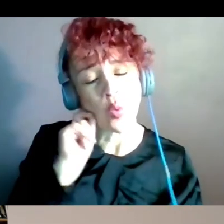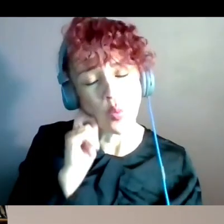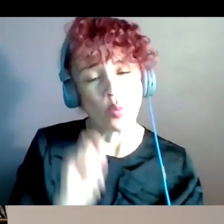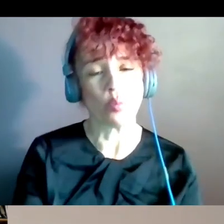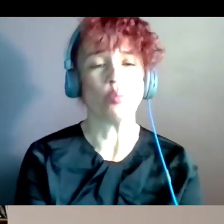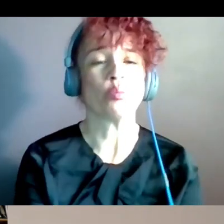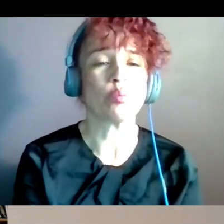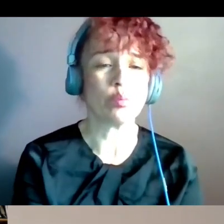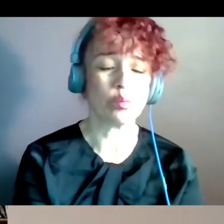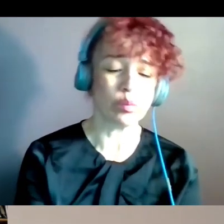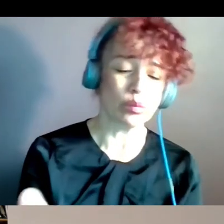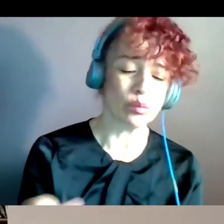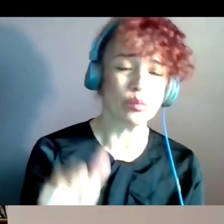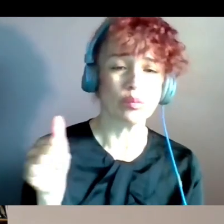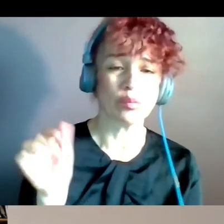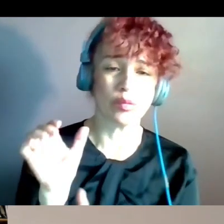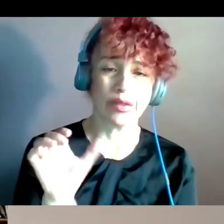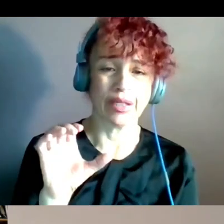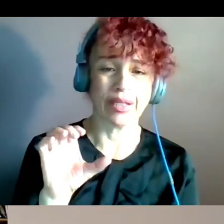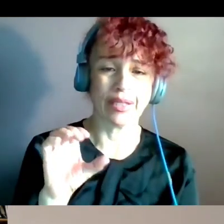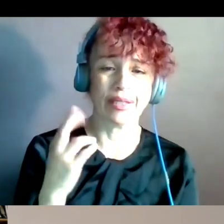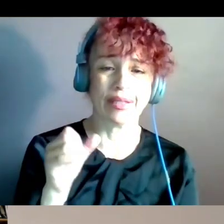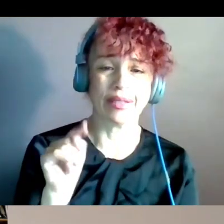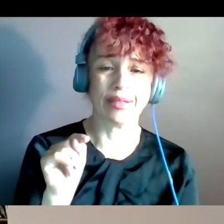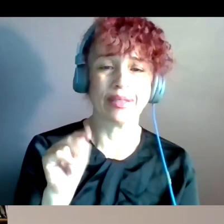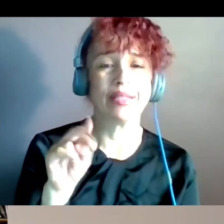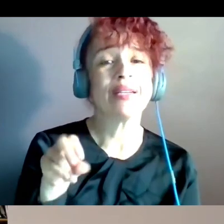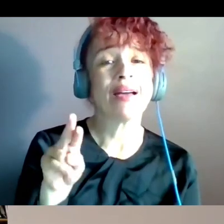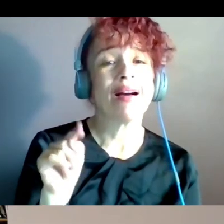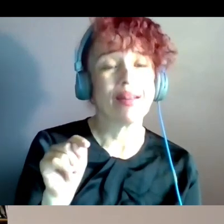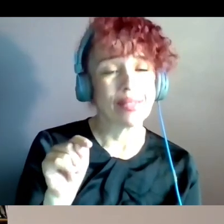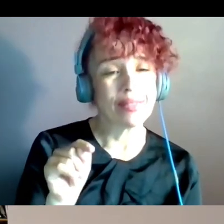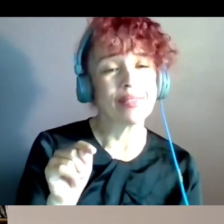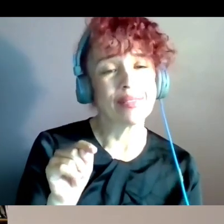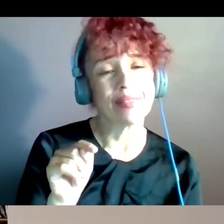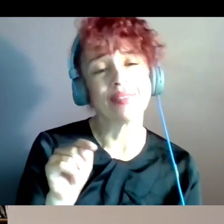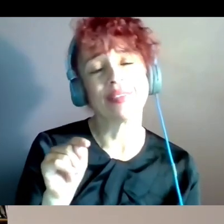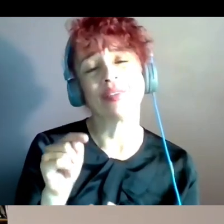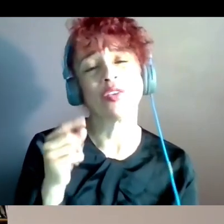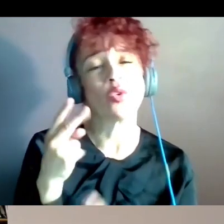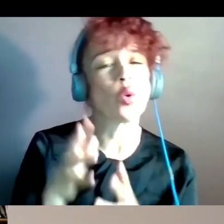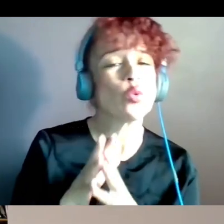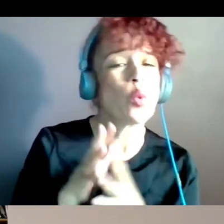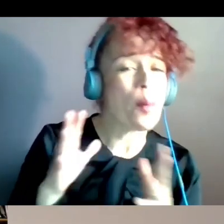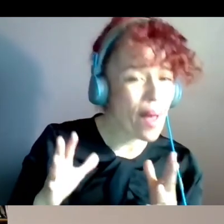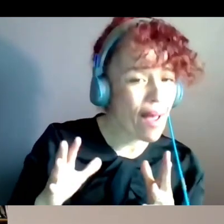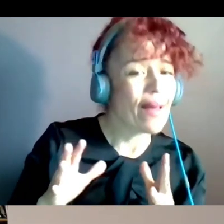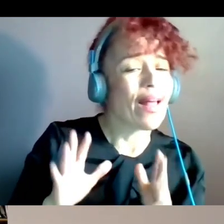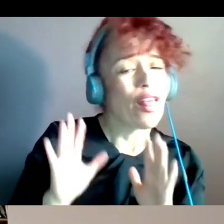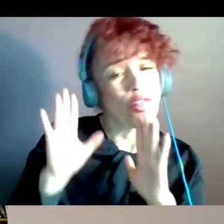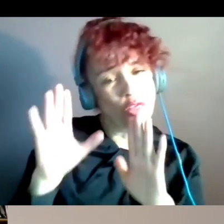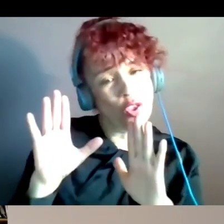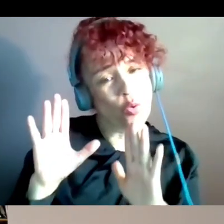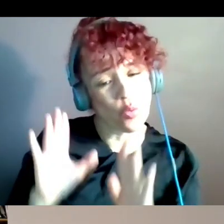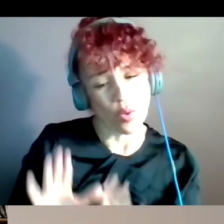Now, there's horse chestnut, which the nuts have too much something in it that's not great for humans to